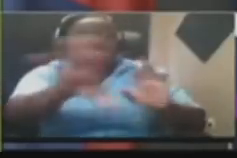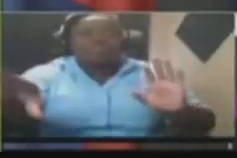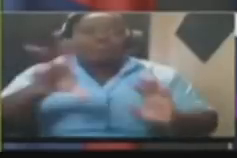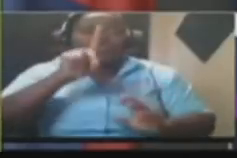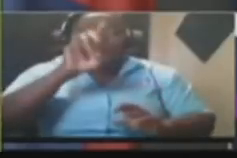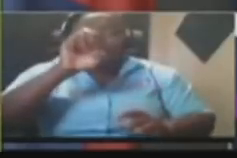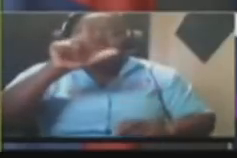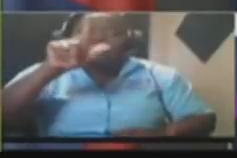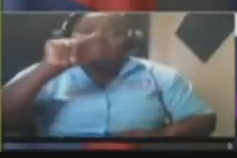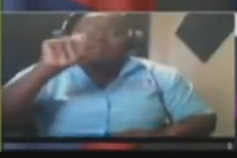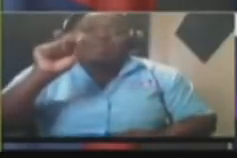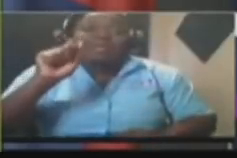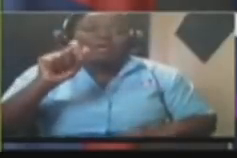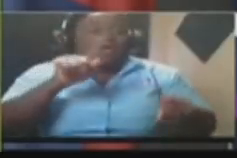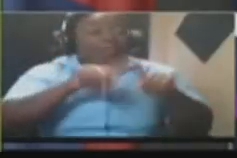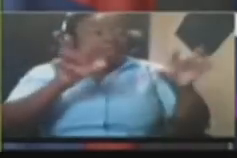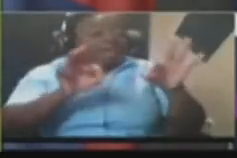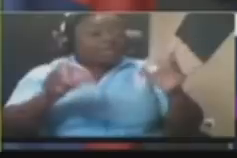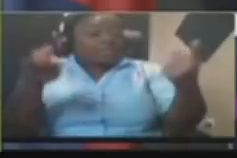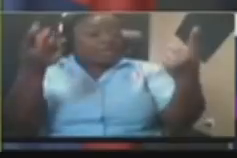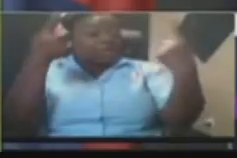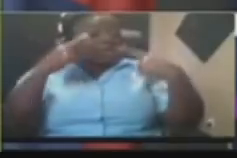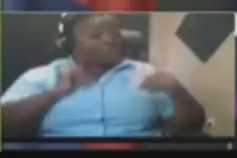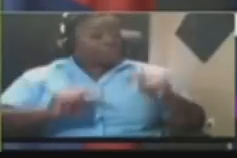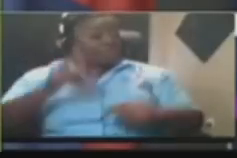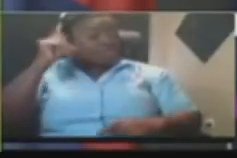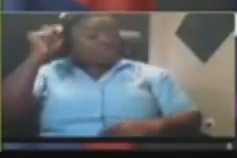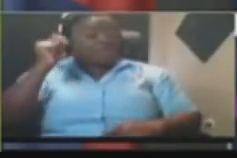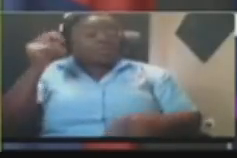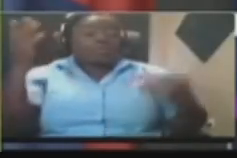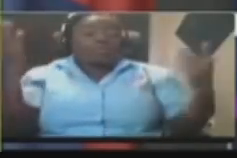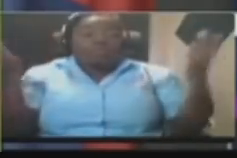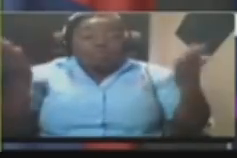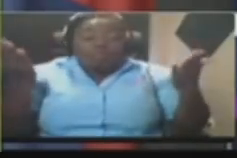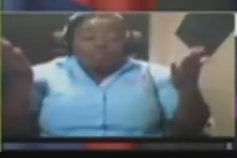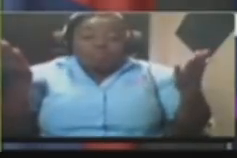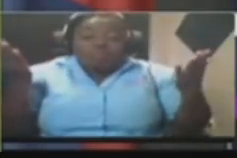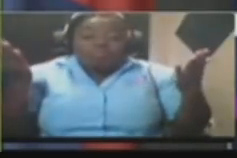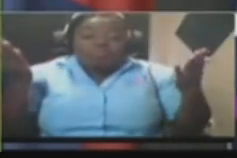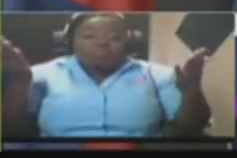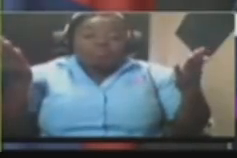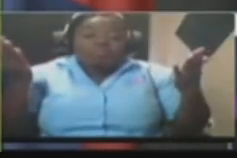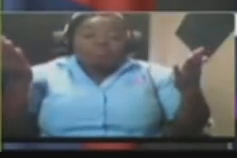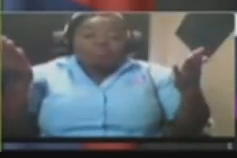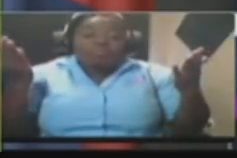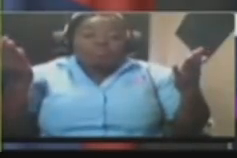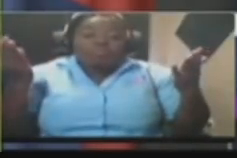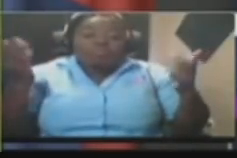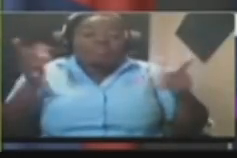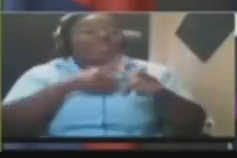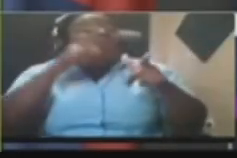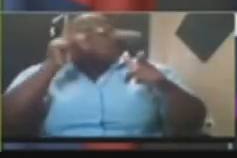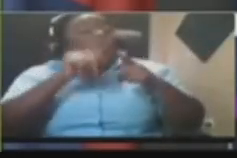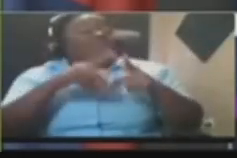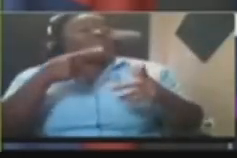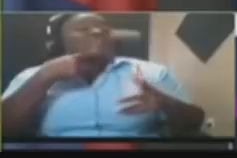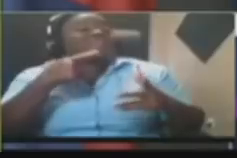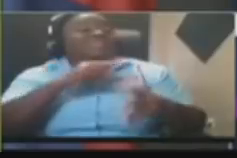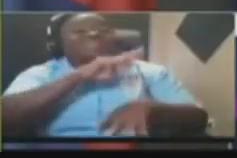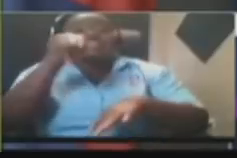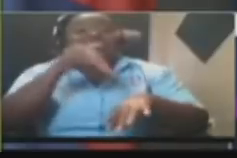population. But if that is the outlook for the future, then I want to say to the national population,